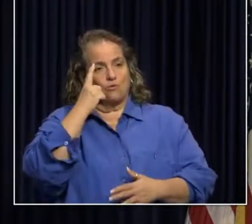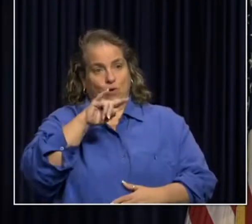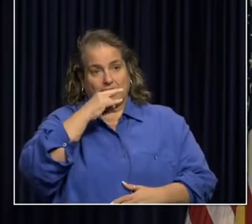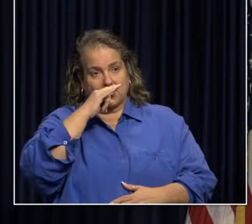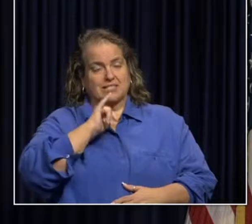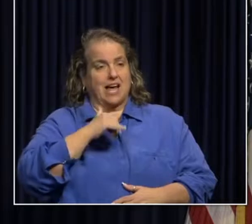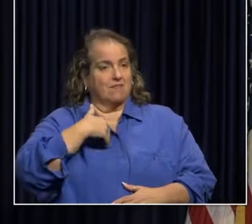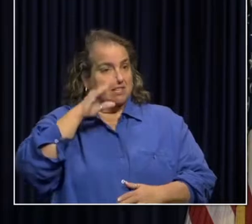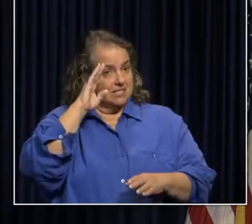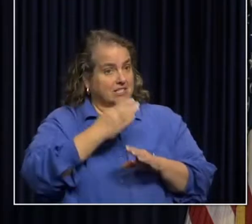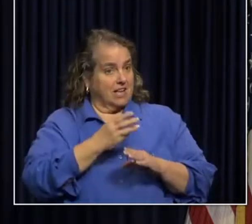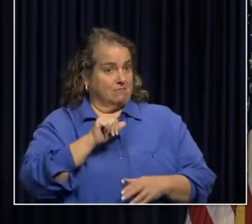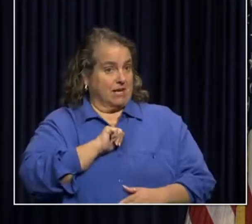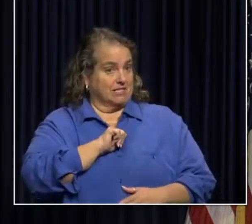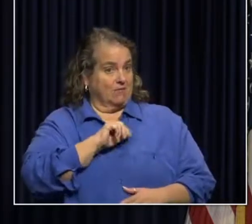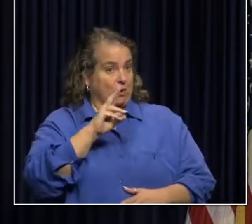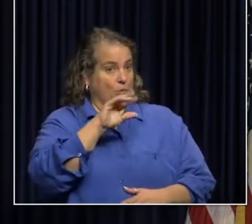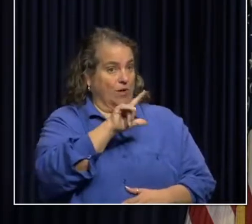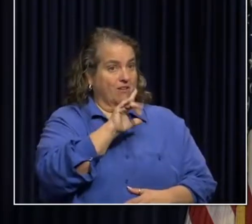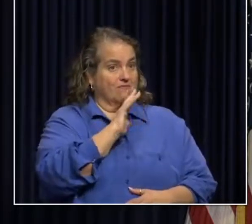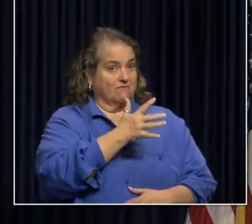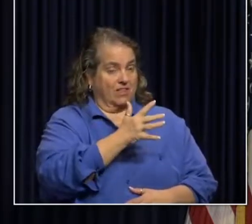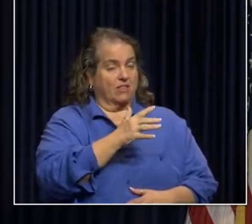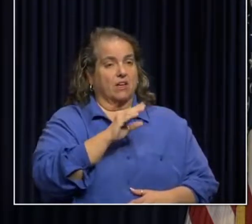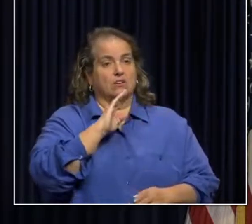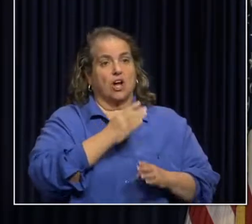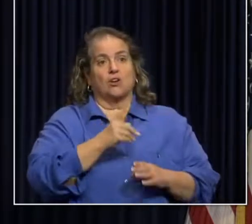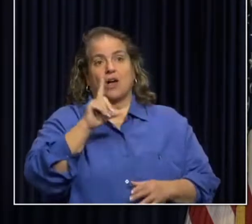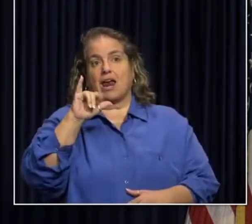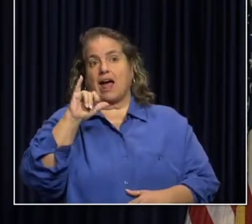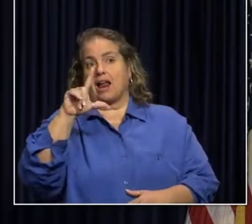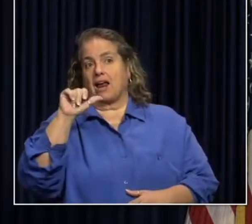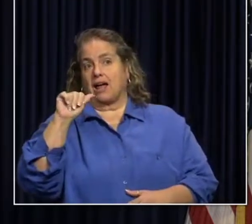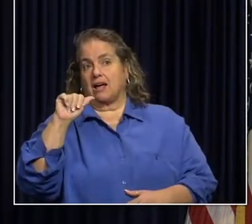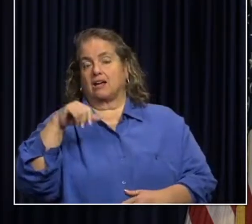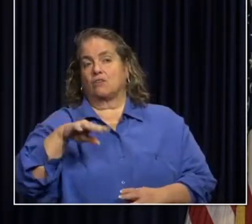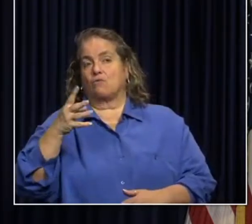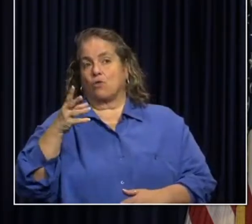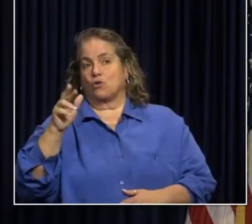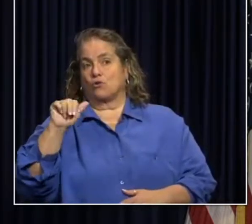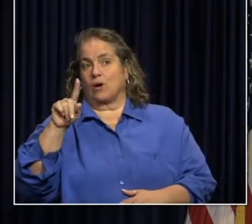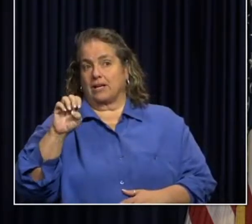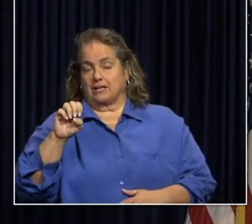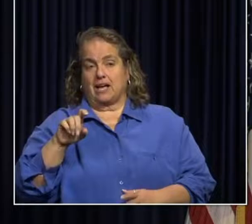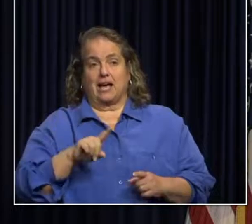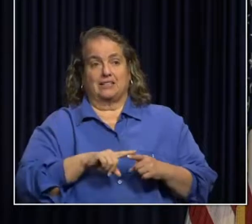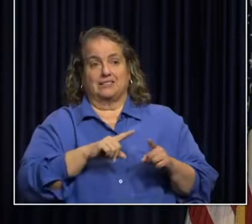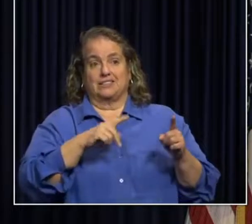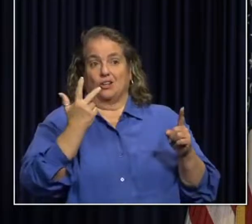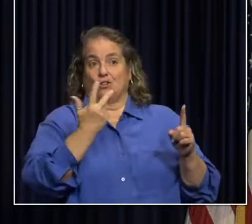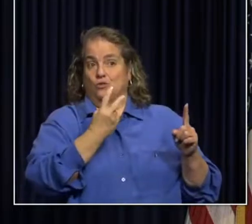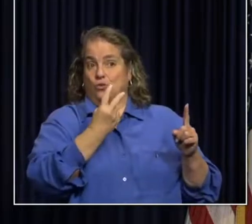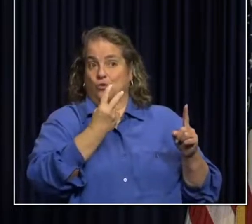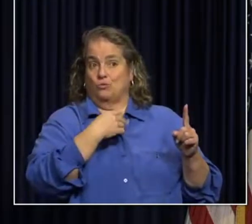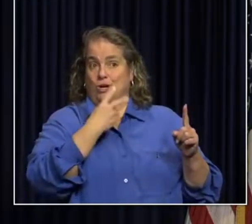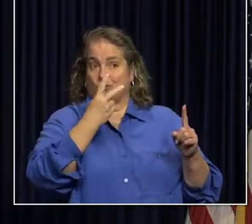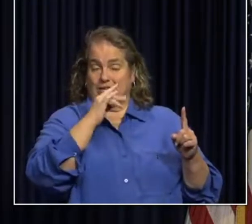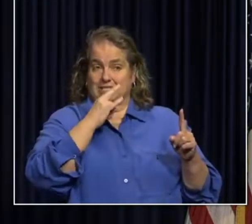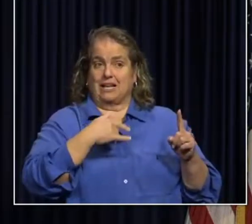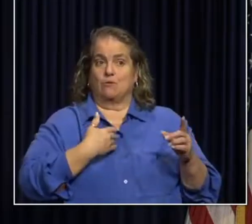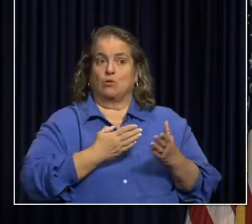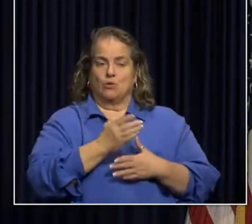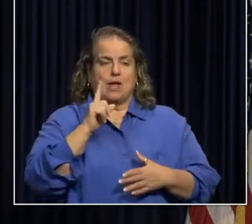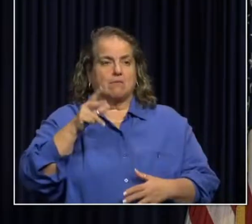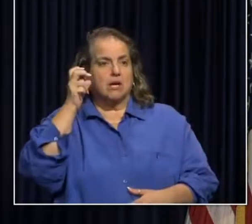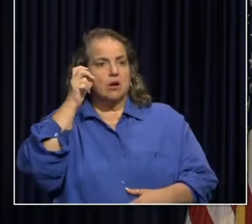in 5th grade, and a daughter, Lila, who is in 4th grade. And as they're living through this, they have to hear a lot about this with me on the phone